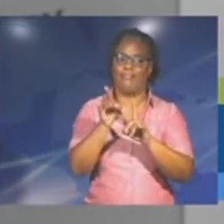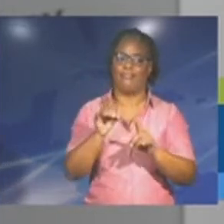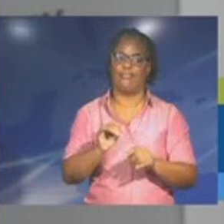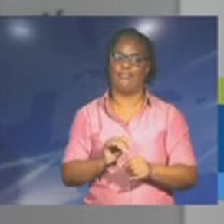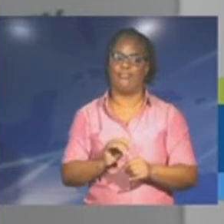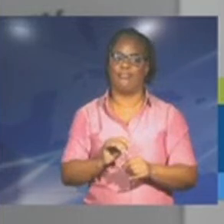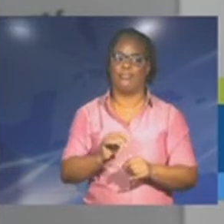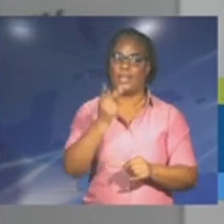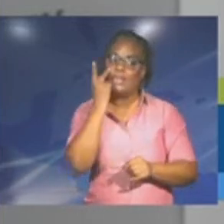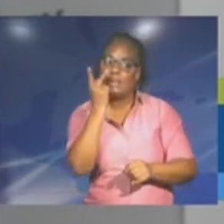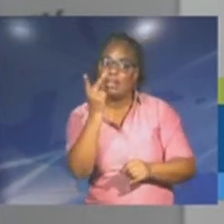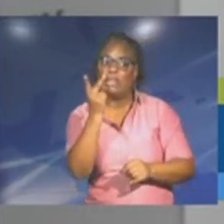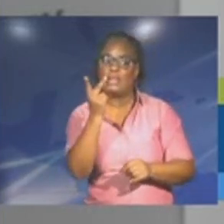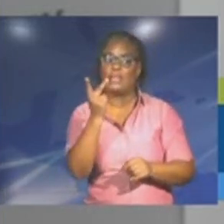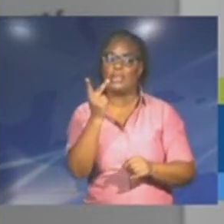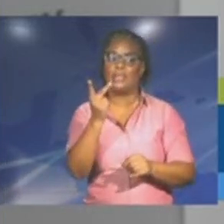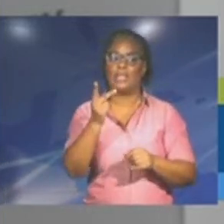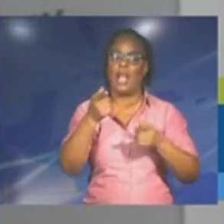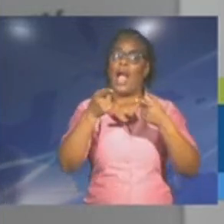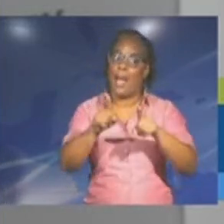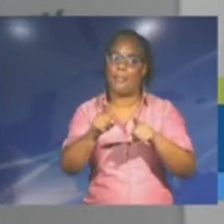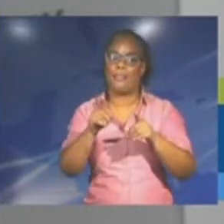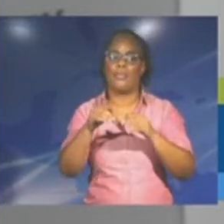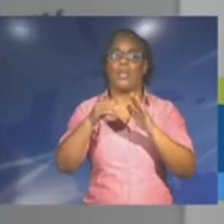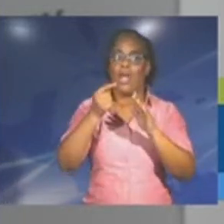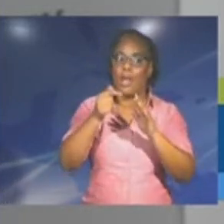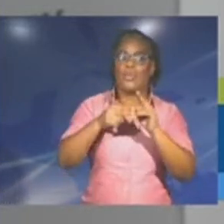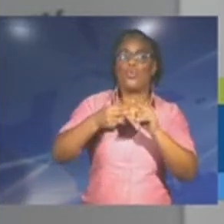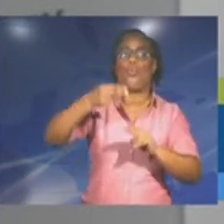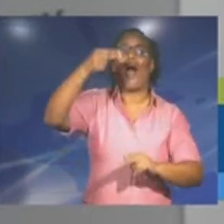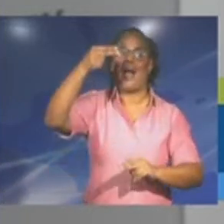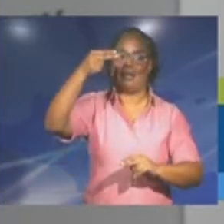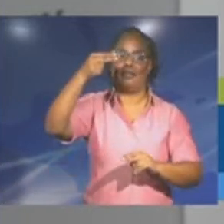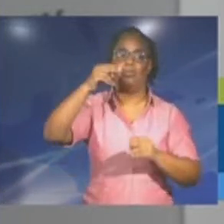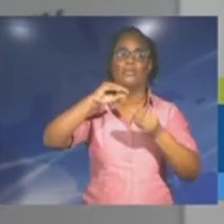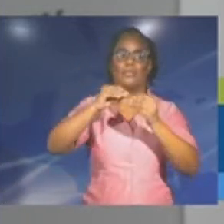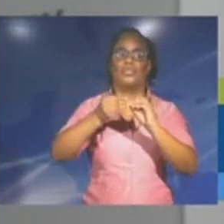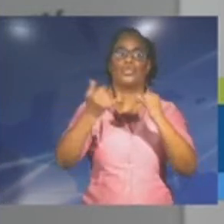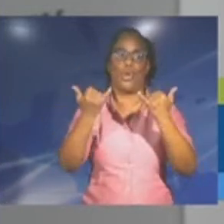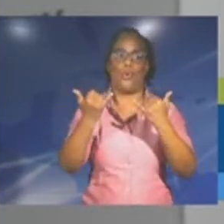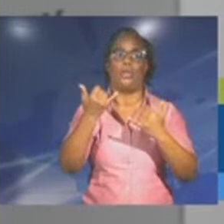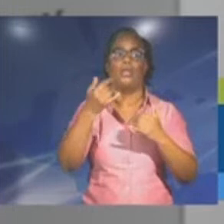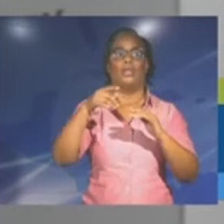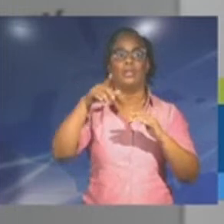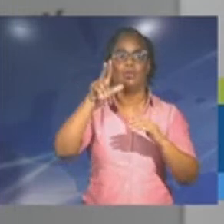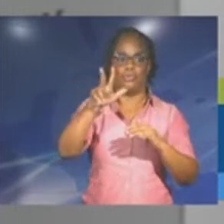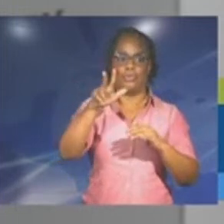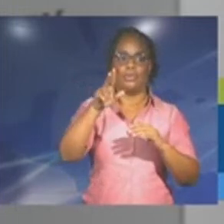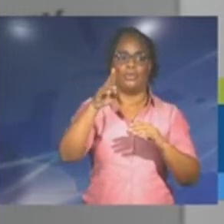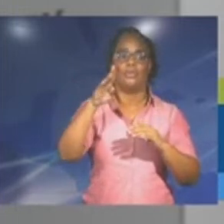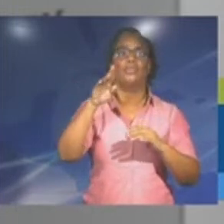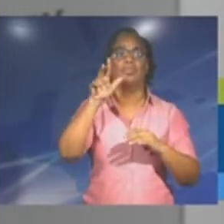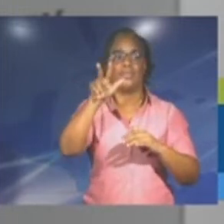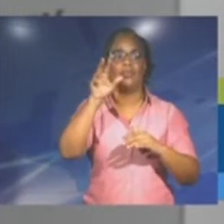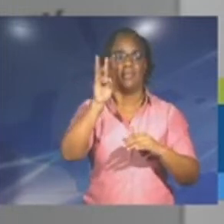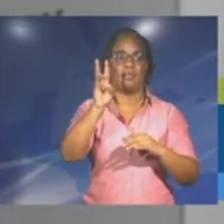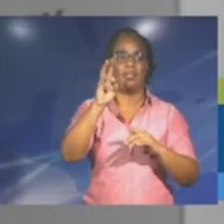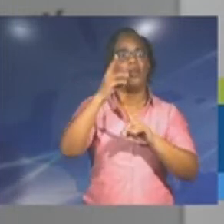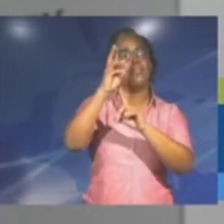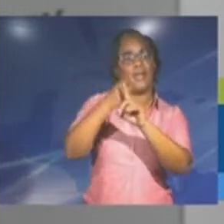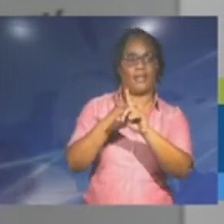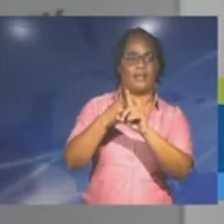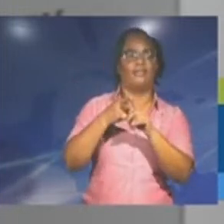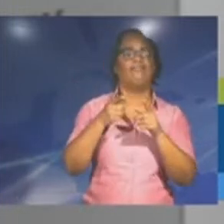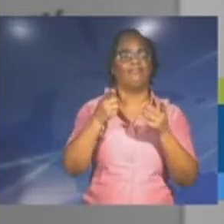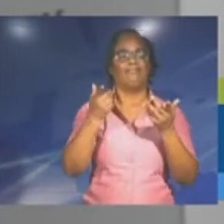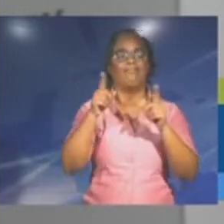which is quite a high number. You're seeing something like 3 persons to 6 persons for every 100 cases that you have being hospitalized or